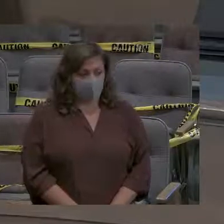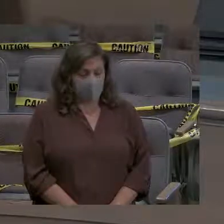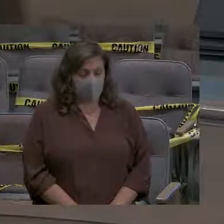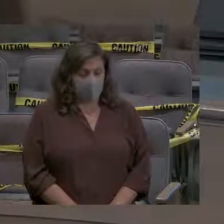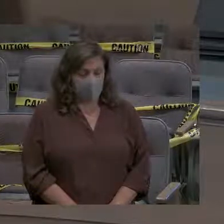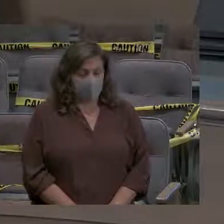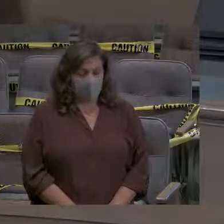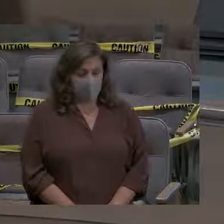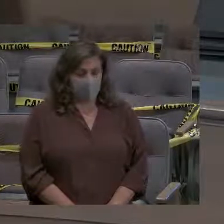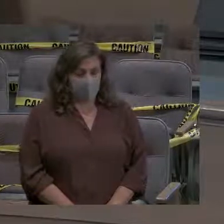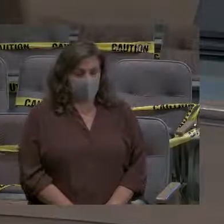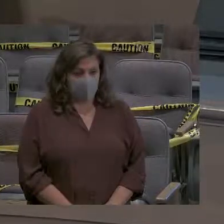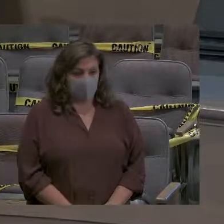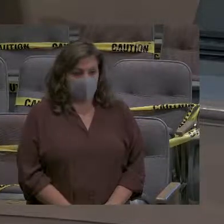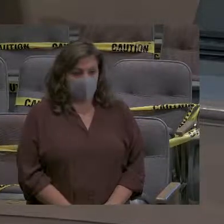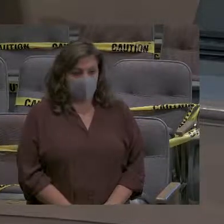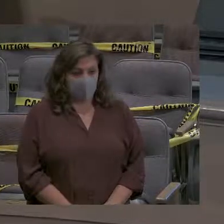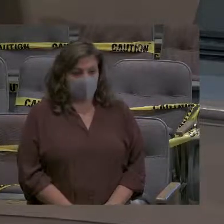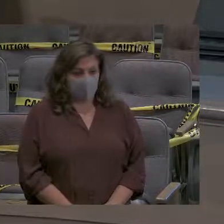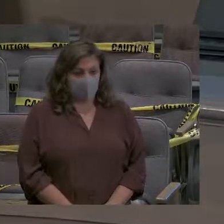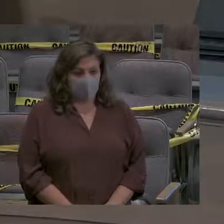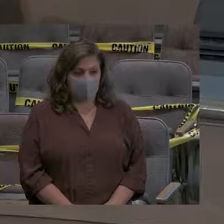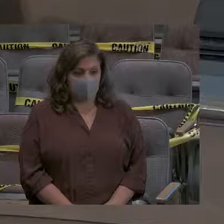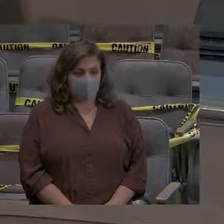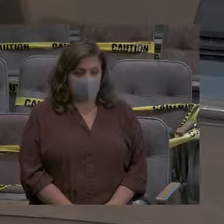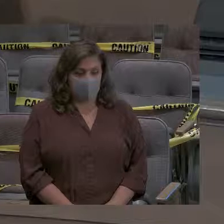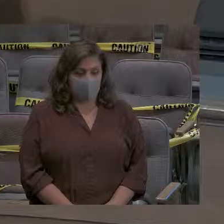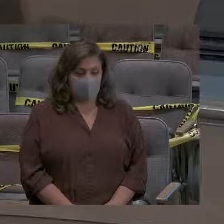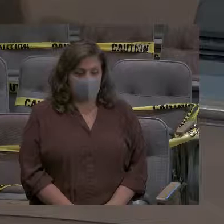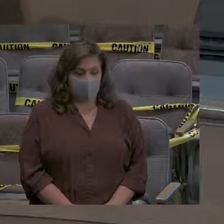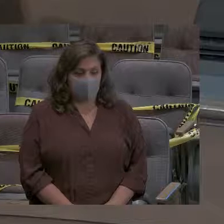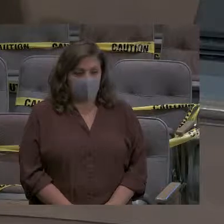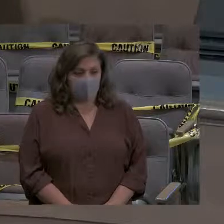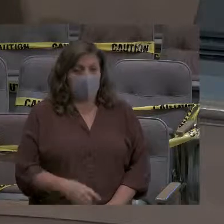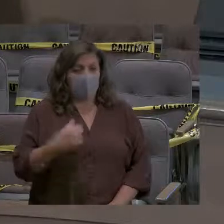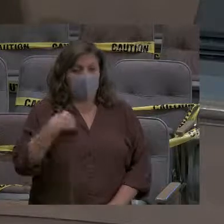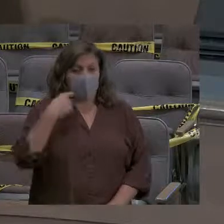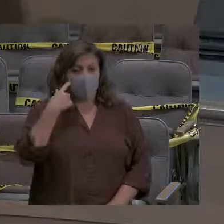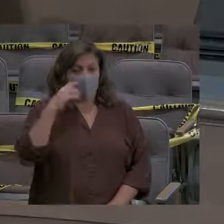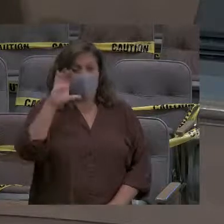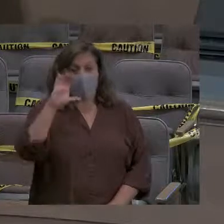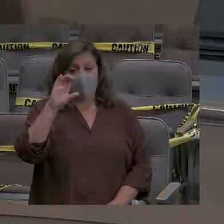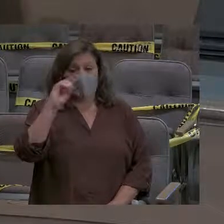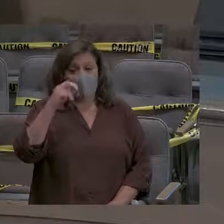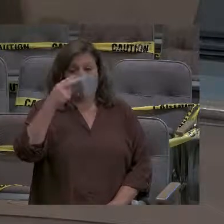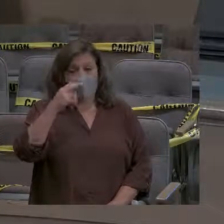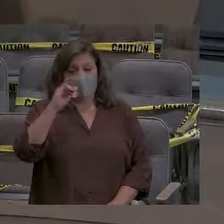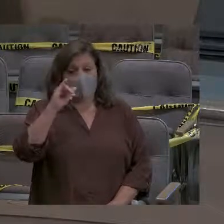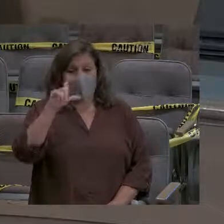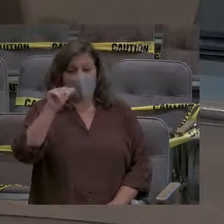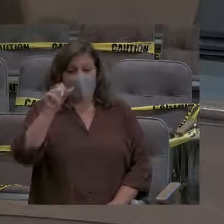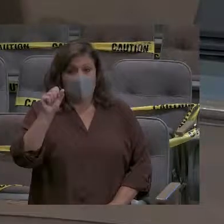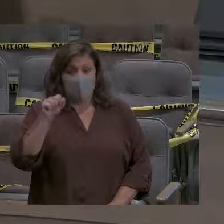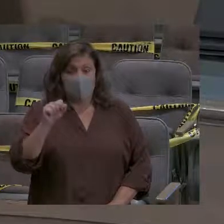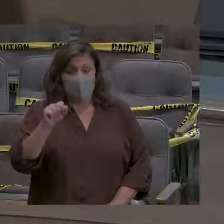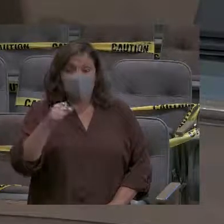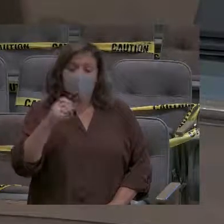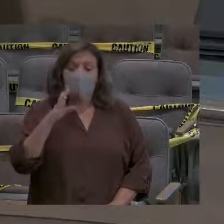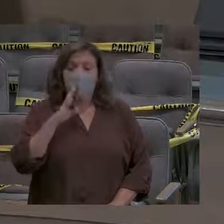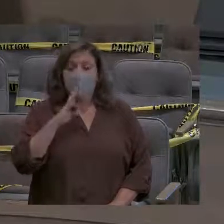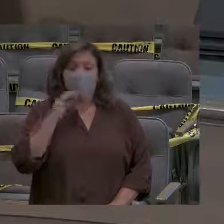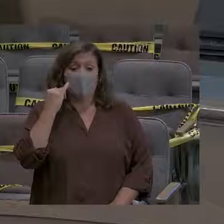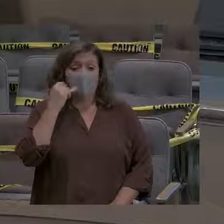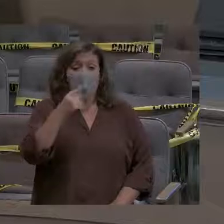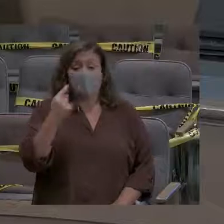well. You know, I think Chairman Cohilas mentioned this. If you're out by yourself, if